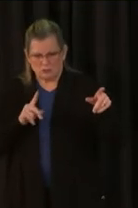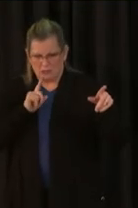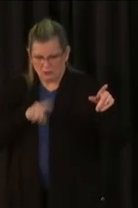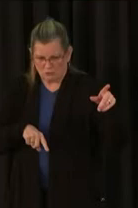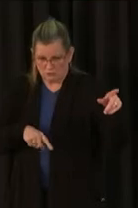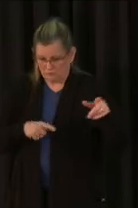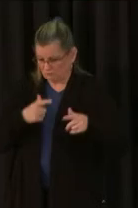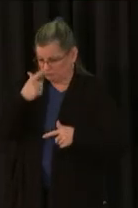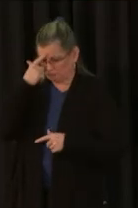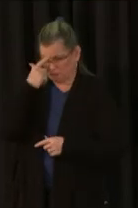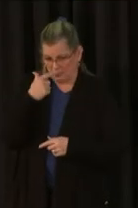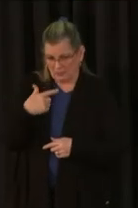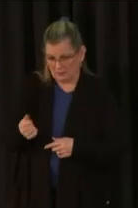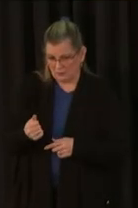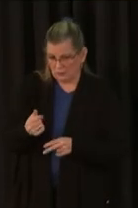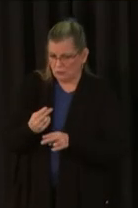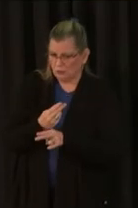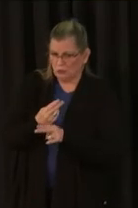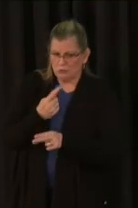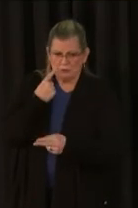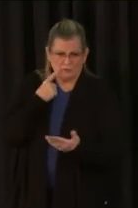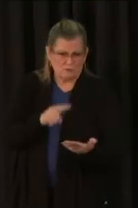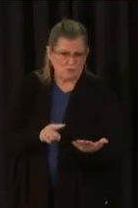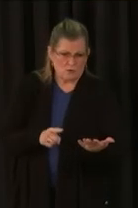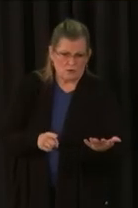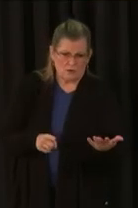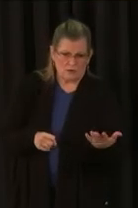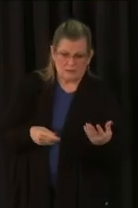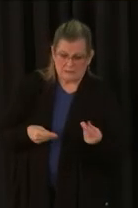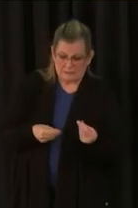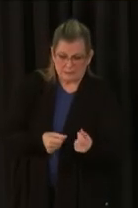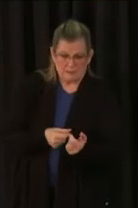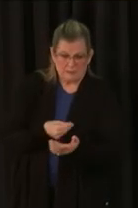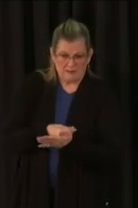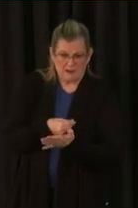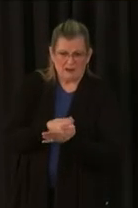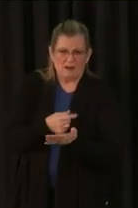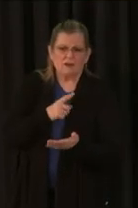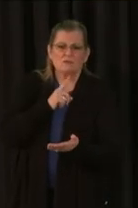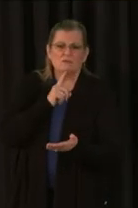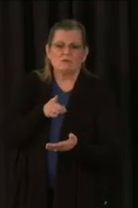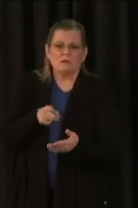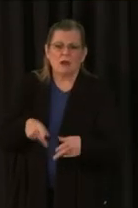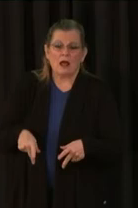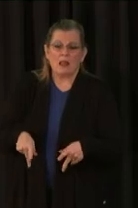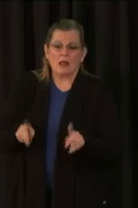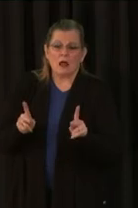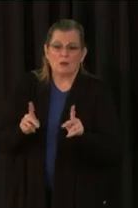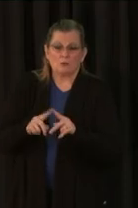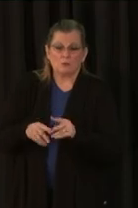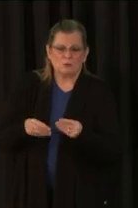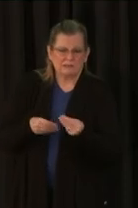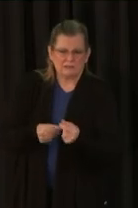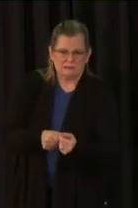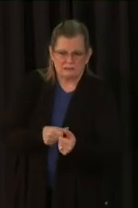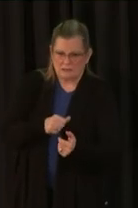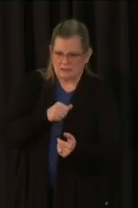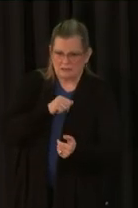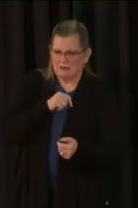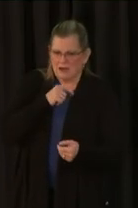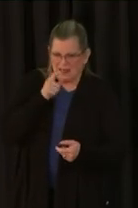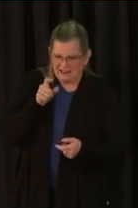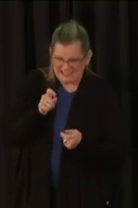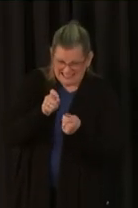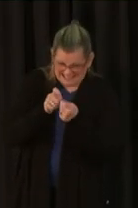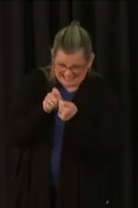certainly are allowed to expense the funds on other things that are allowable. So it doesn't have to be completely payroll. It can